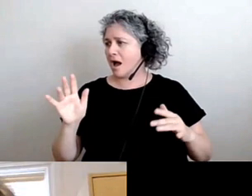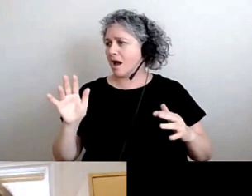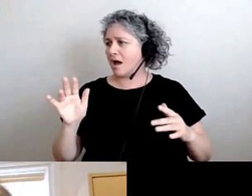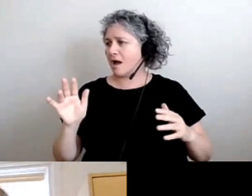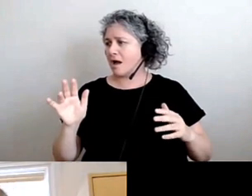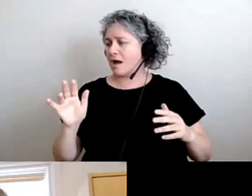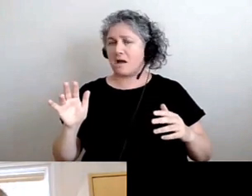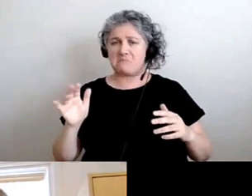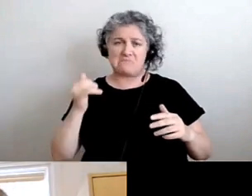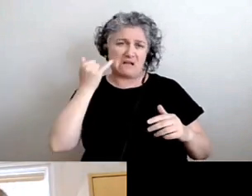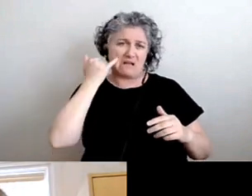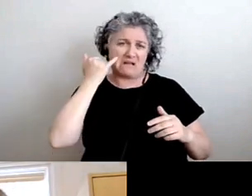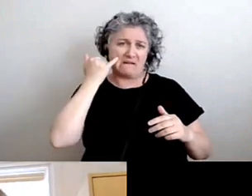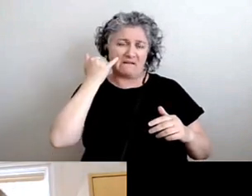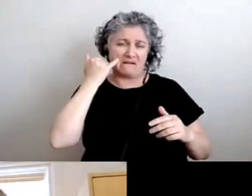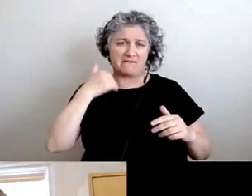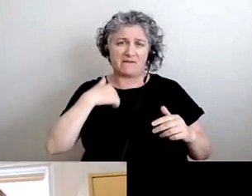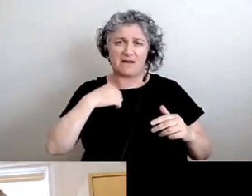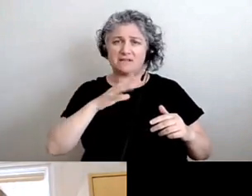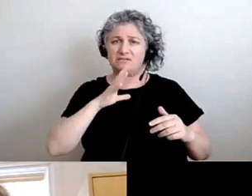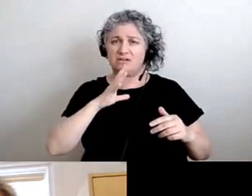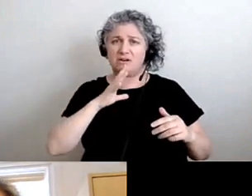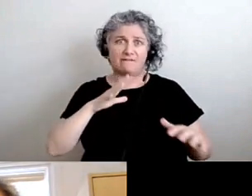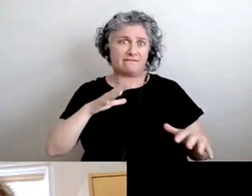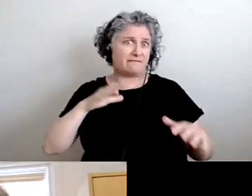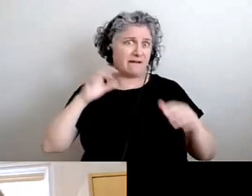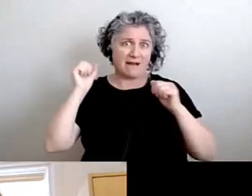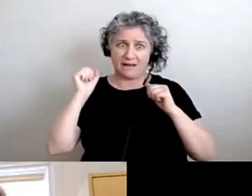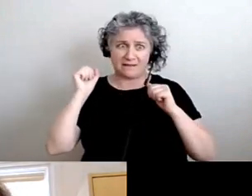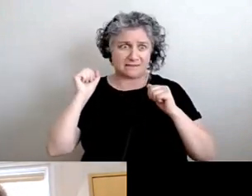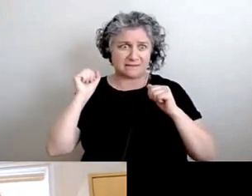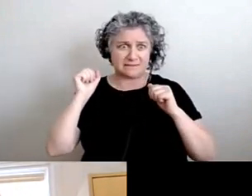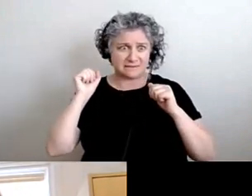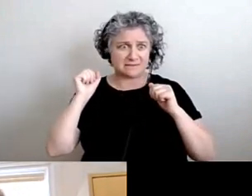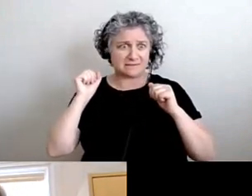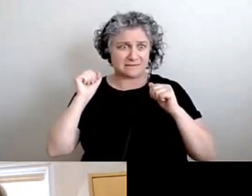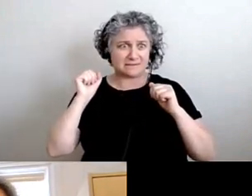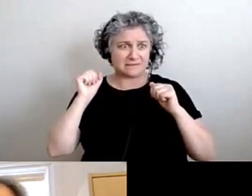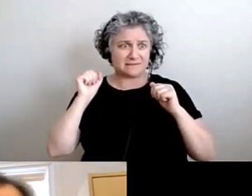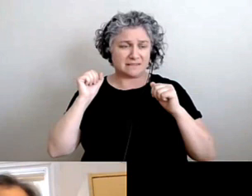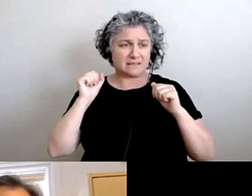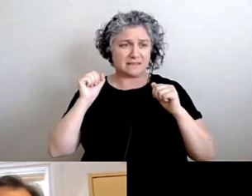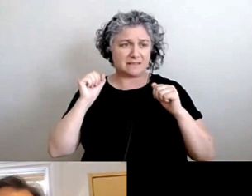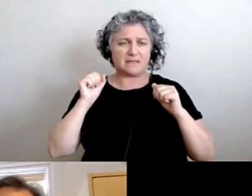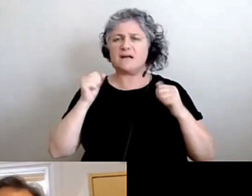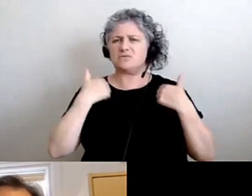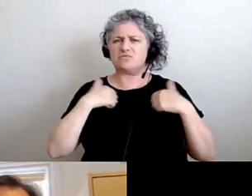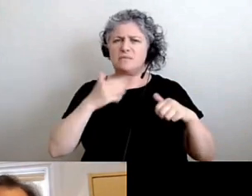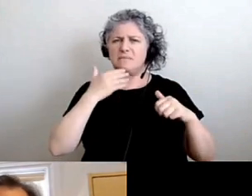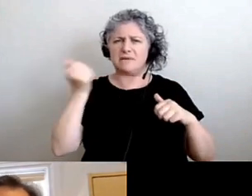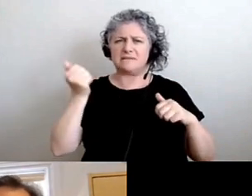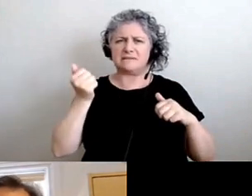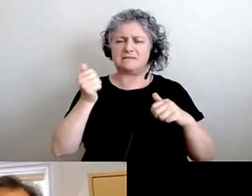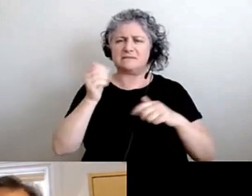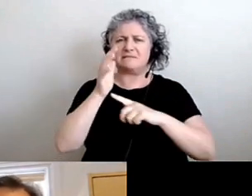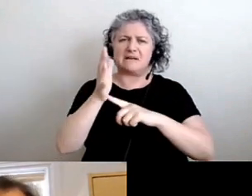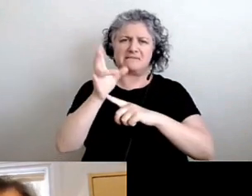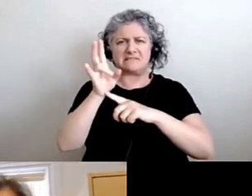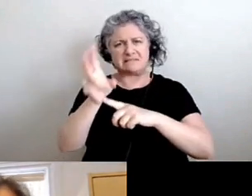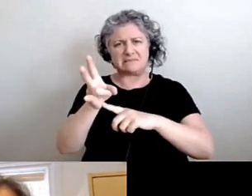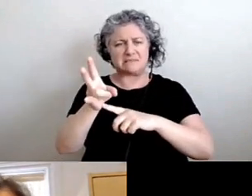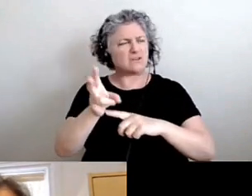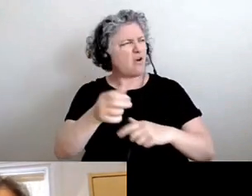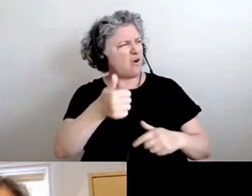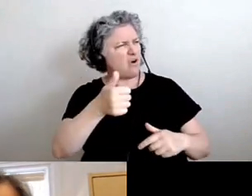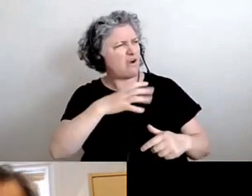If I talk fairly fast, I'll do what I can in 5 to 7 minutes. How's that? Okay, I think